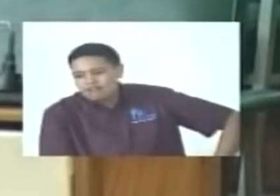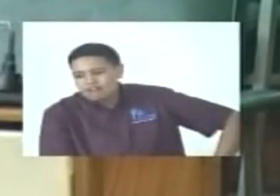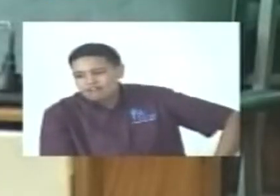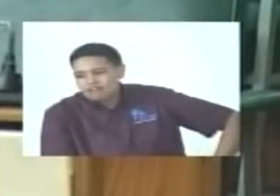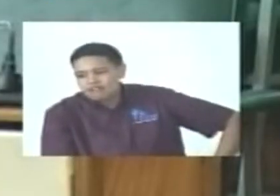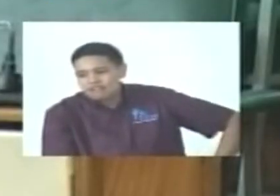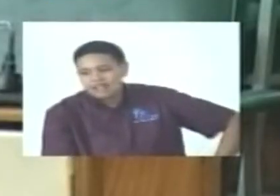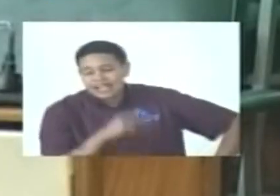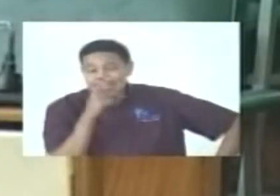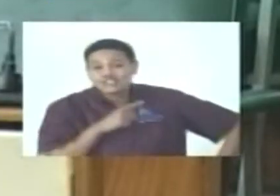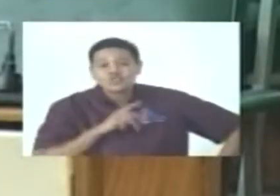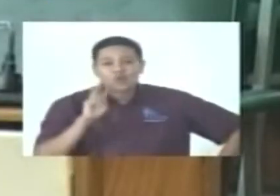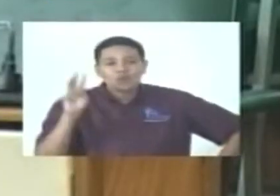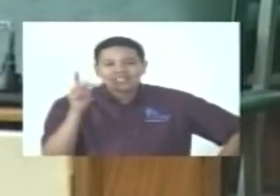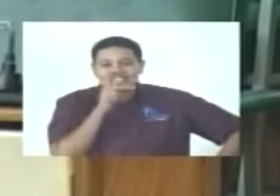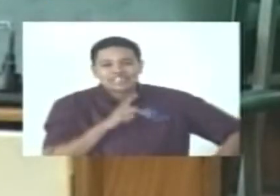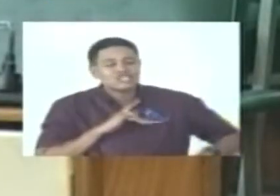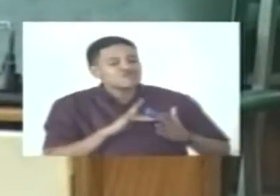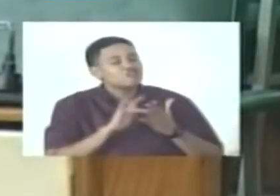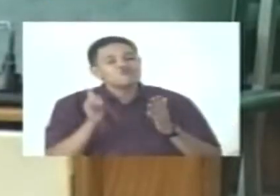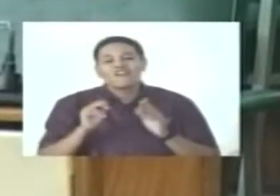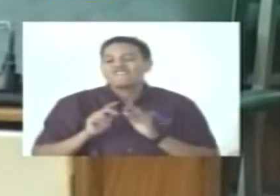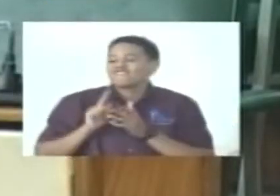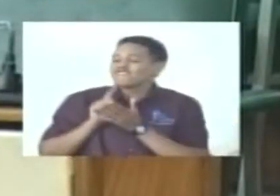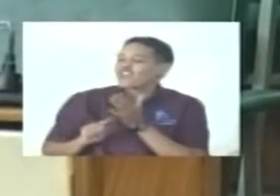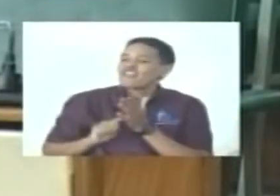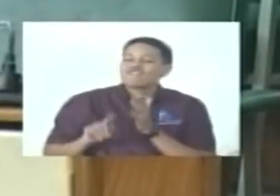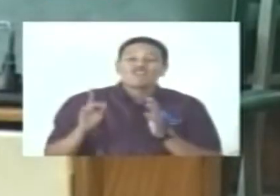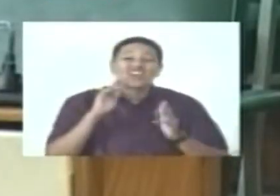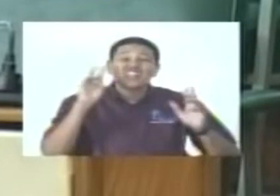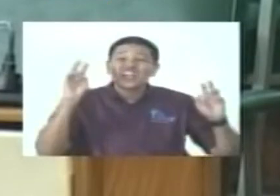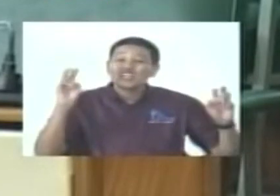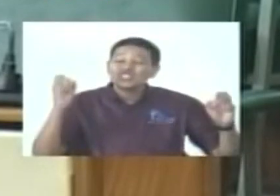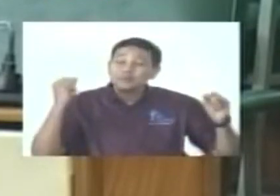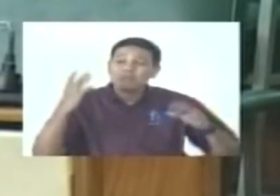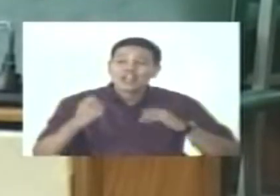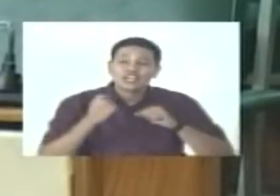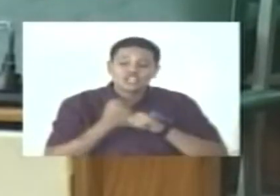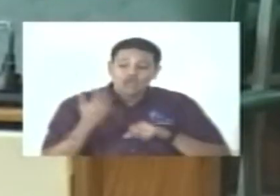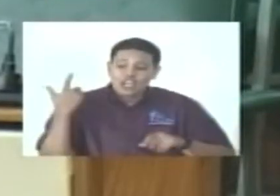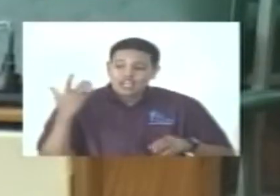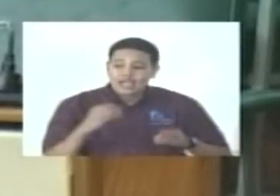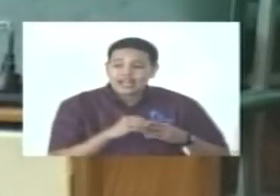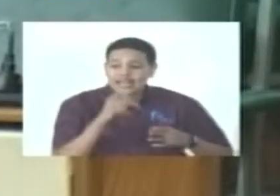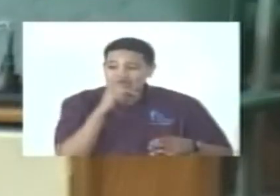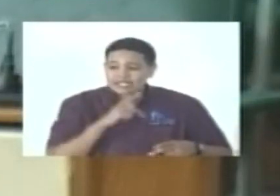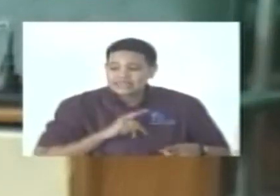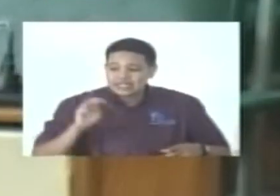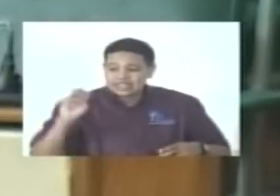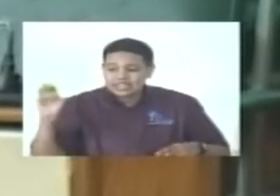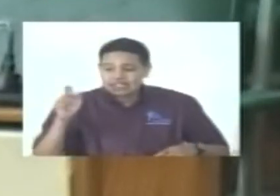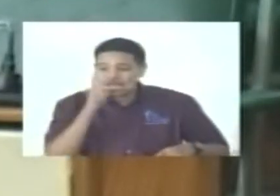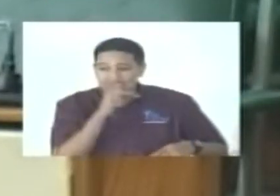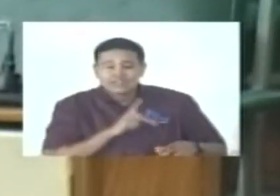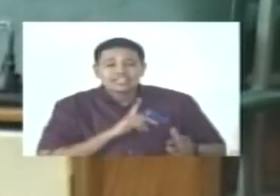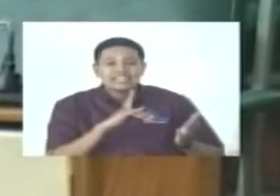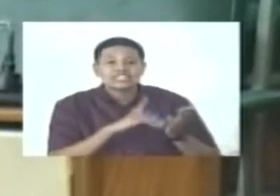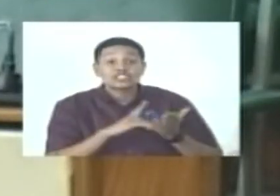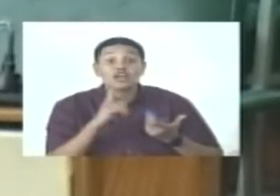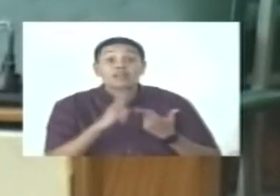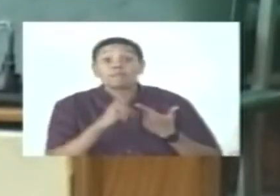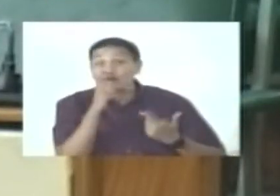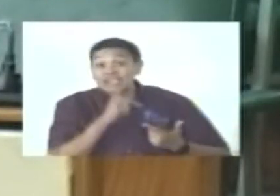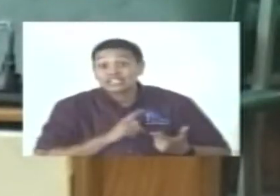Not an issue. There are issues, long-standing, decades-old issues in Kingston Eastern, Kingston Central, and